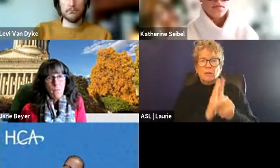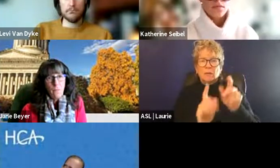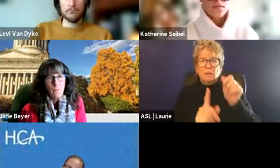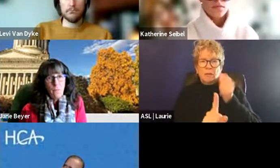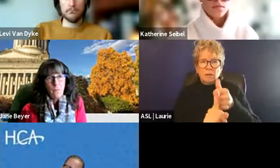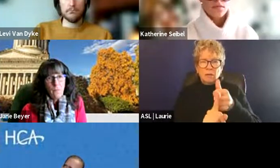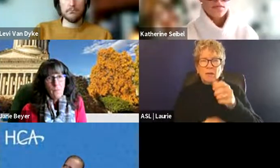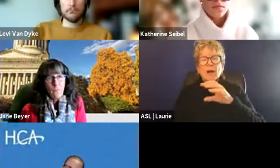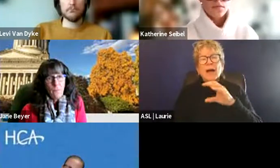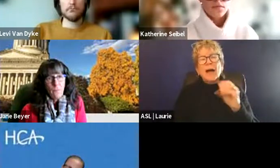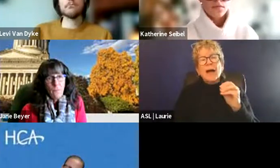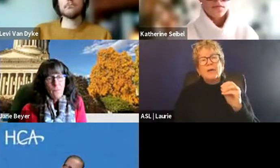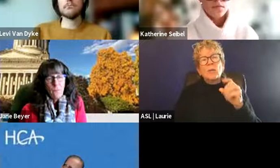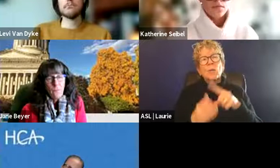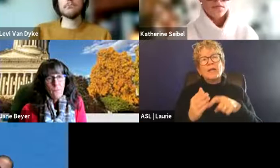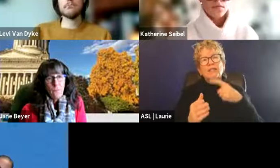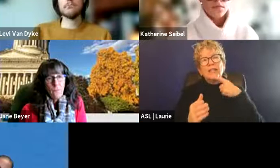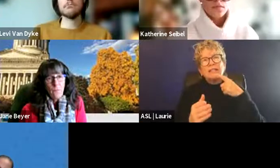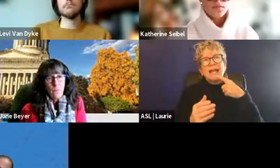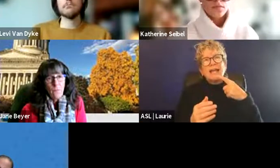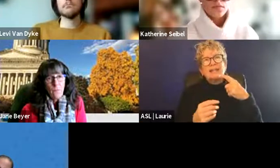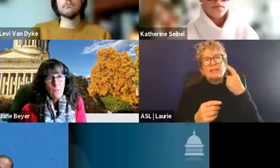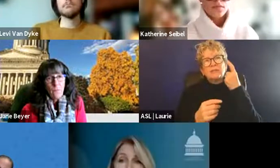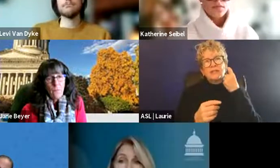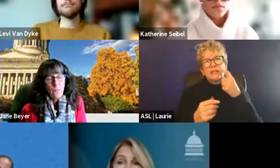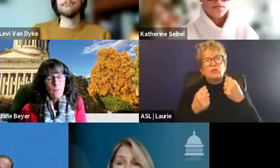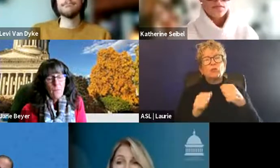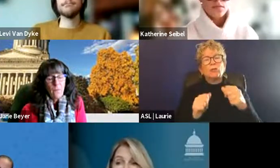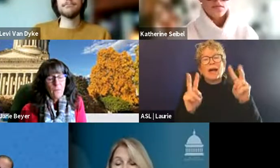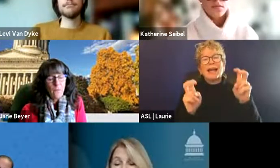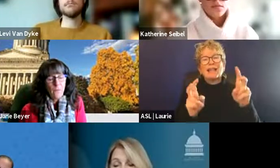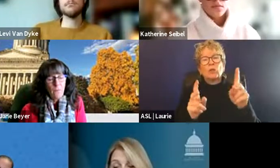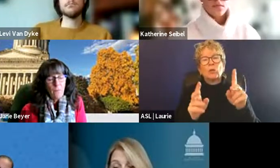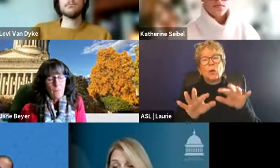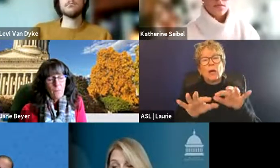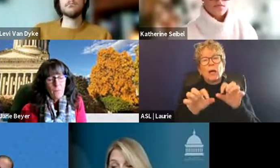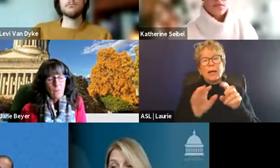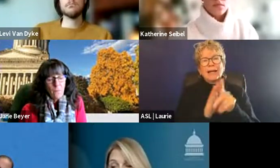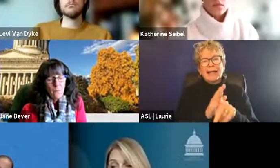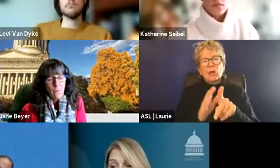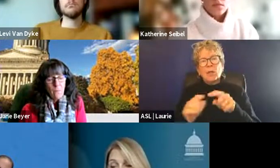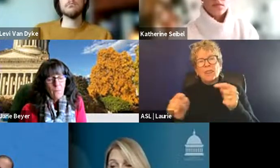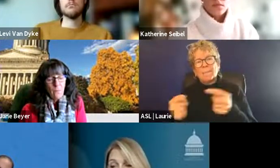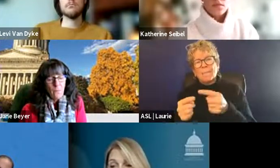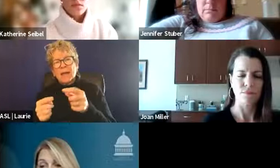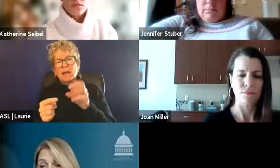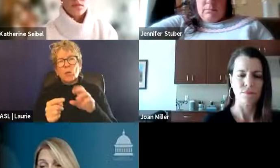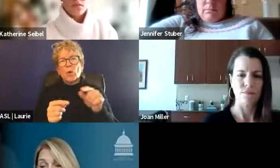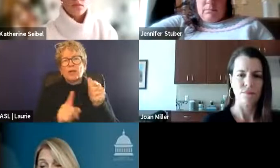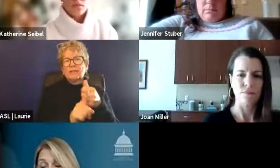What she said since then was that she was trying to kill the pain or kill herself, whichever happened first.